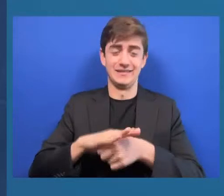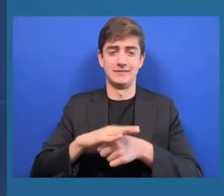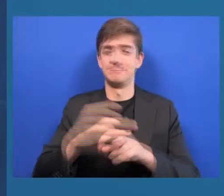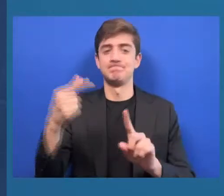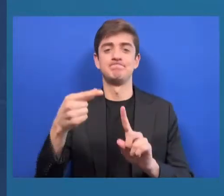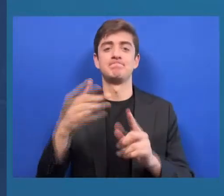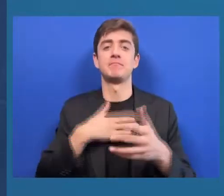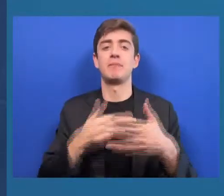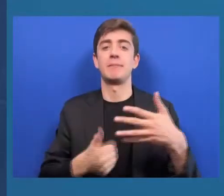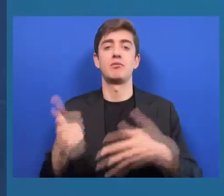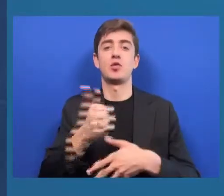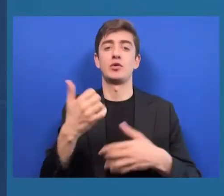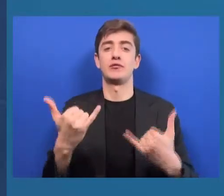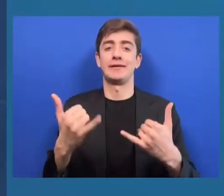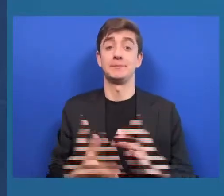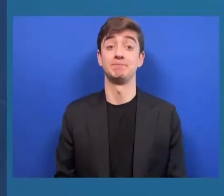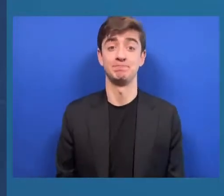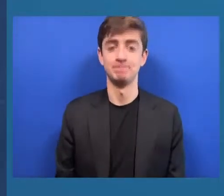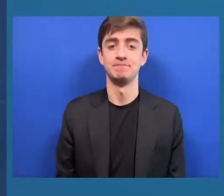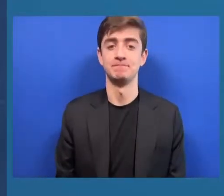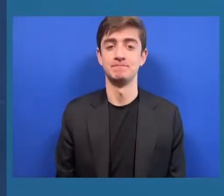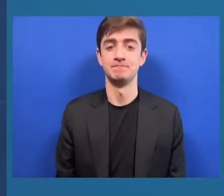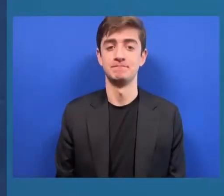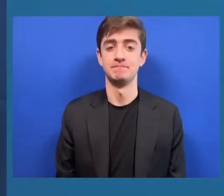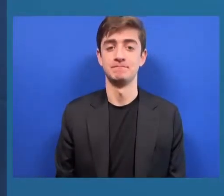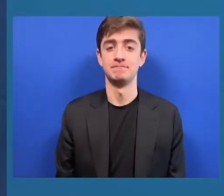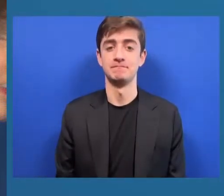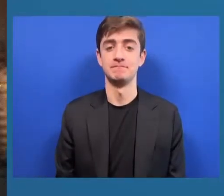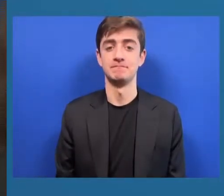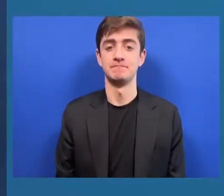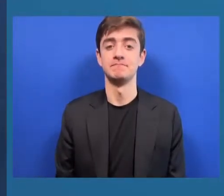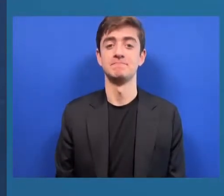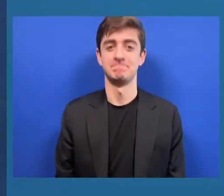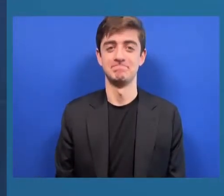focus right now. Great. All right, Thanks, thank you. everybody. Happy Sunday. Thank you.